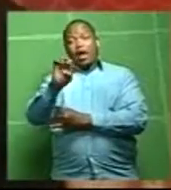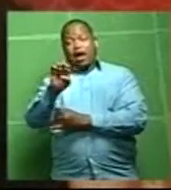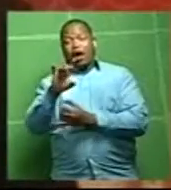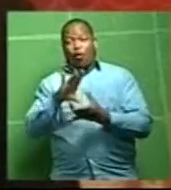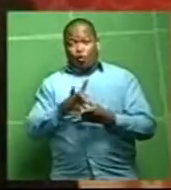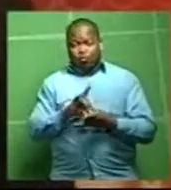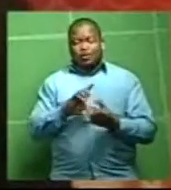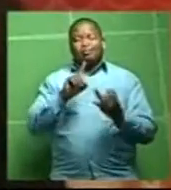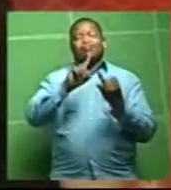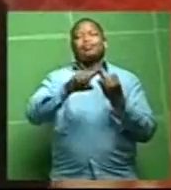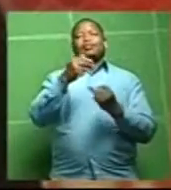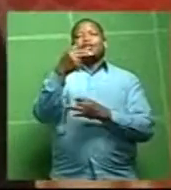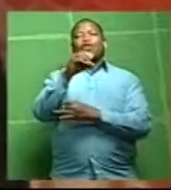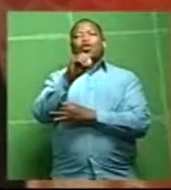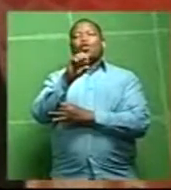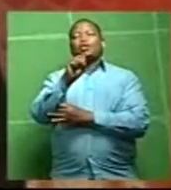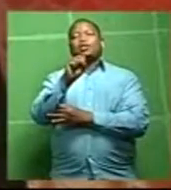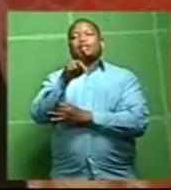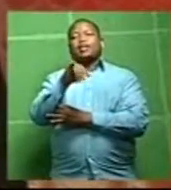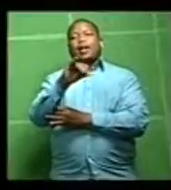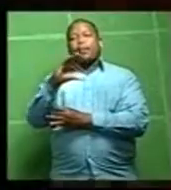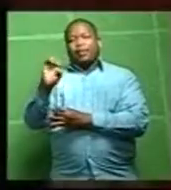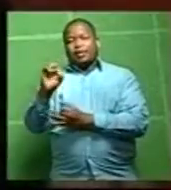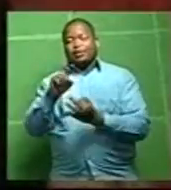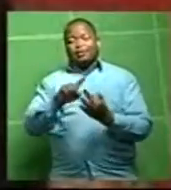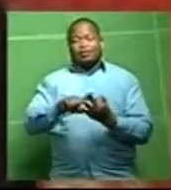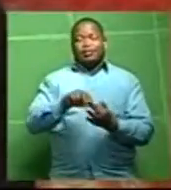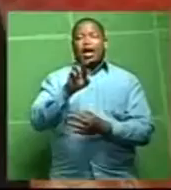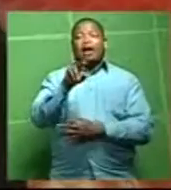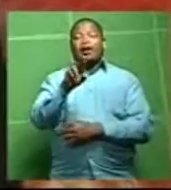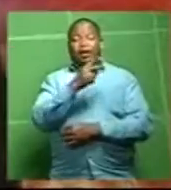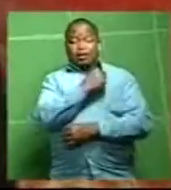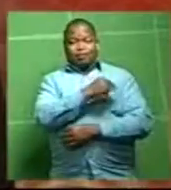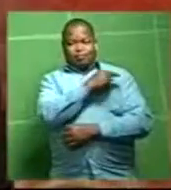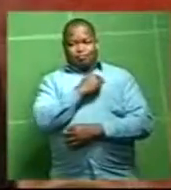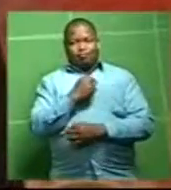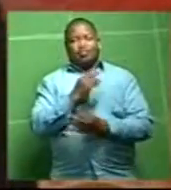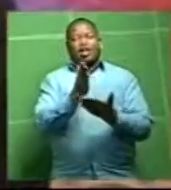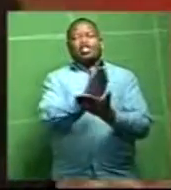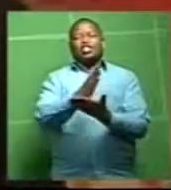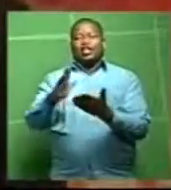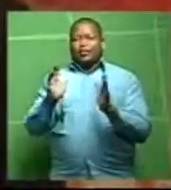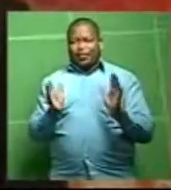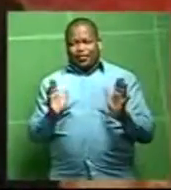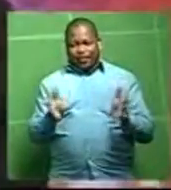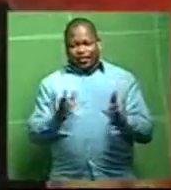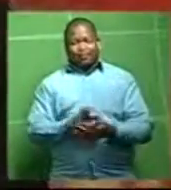And Swaziland Red Cross The king's car Is the brainchild